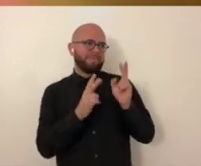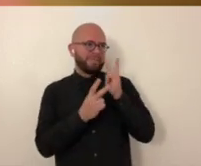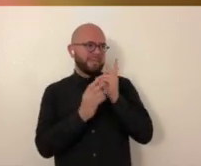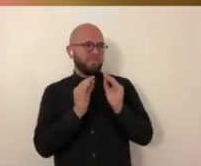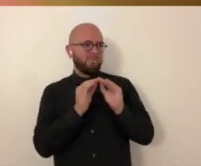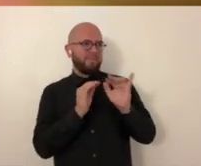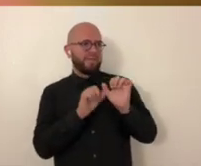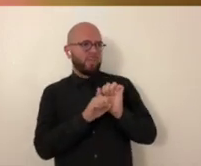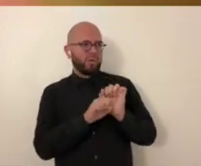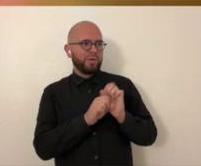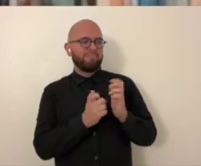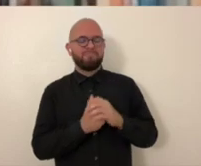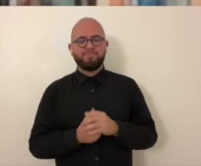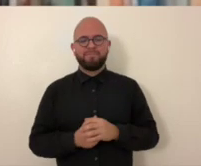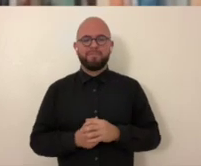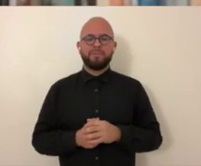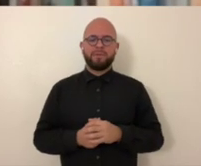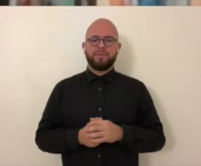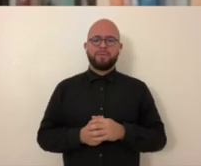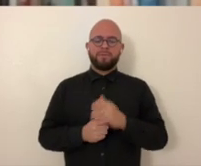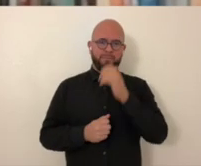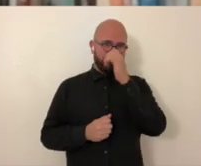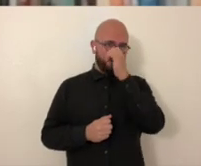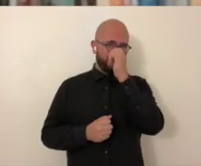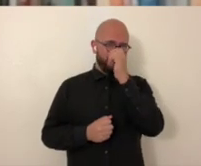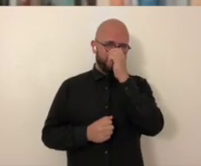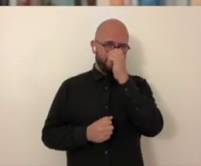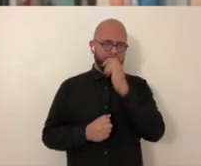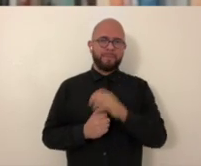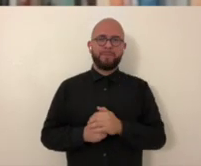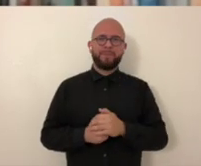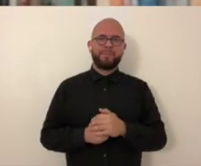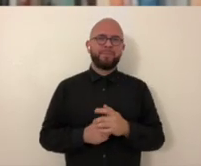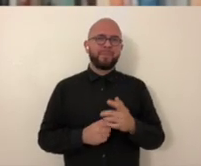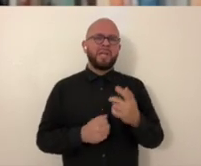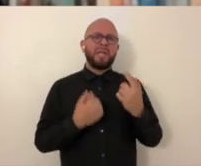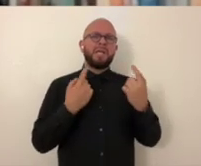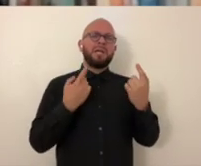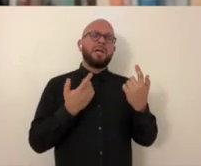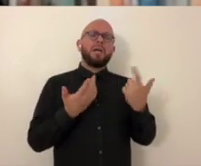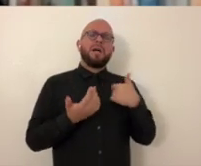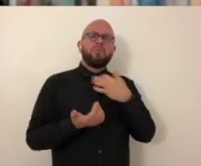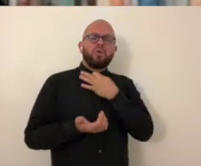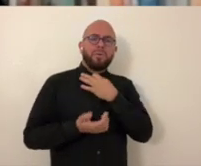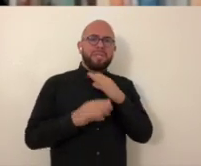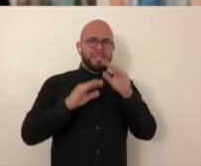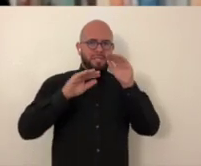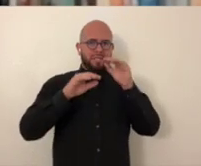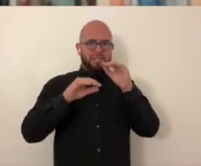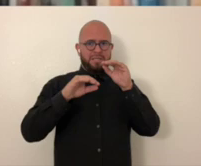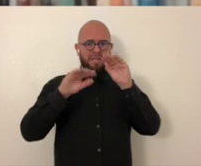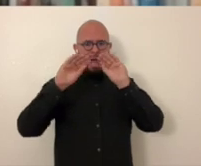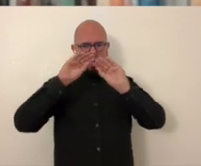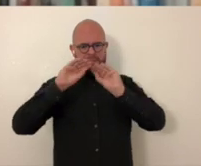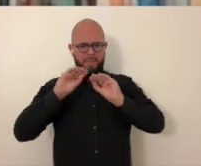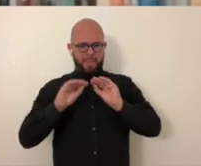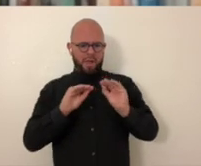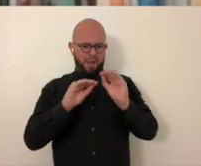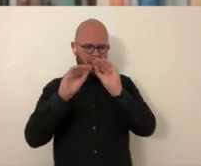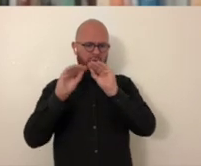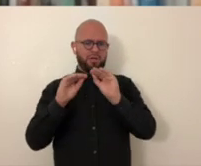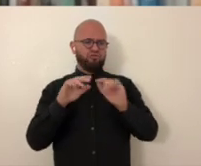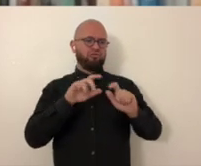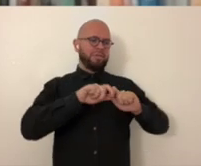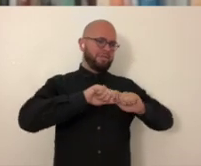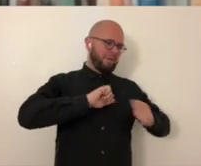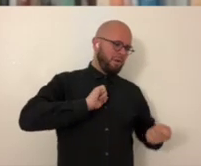yeah. Neat. Looking forward to seeing more of that. No. Was there something